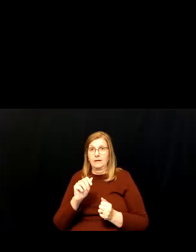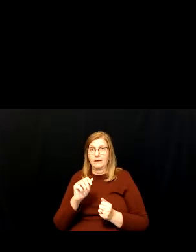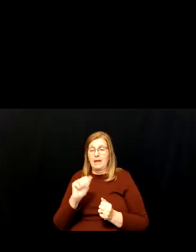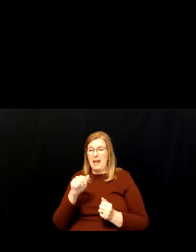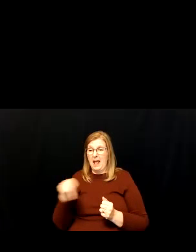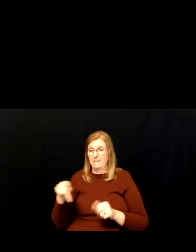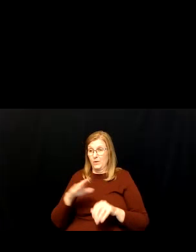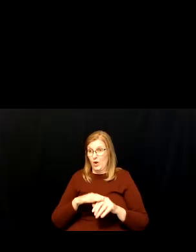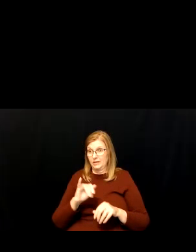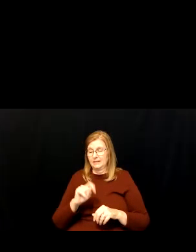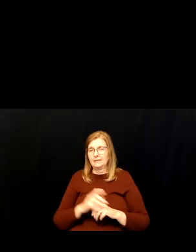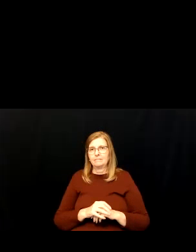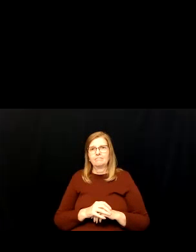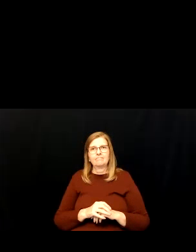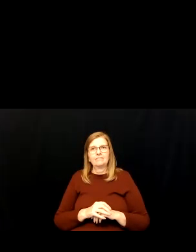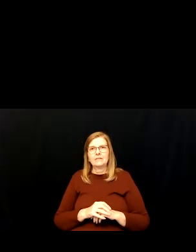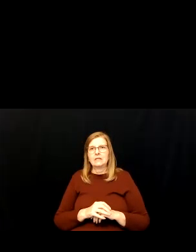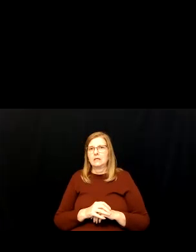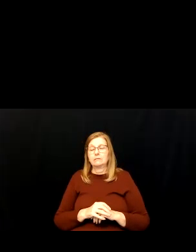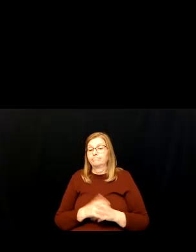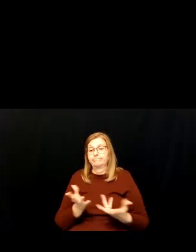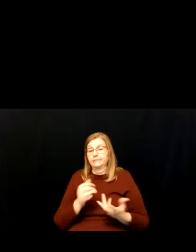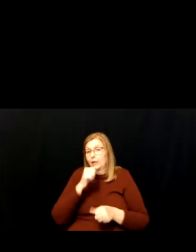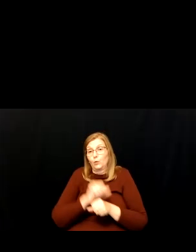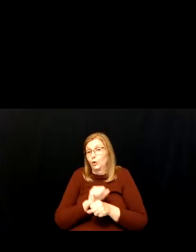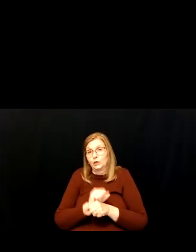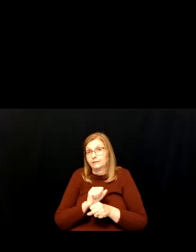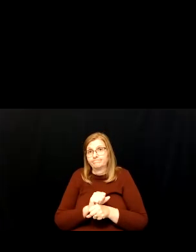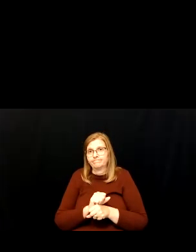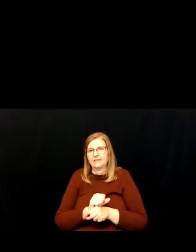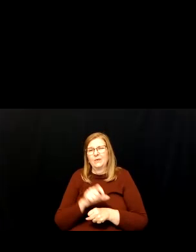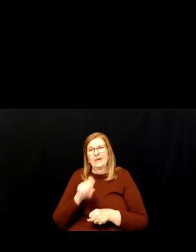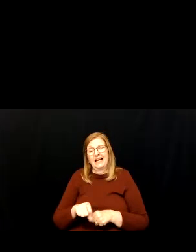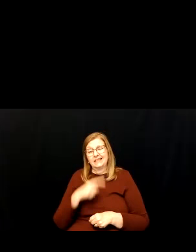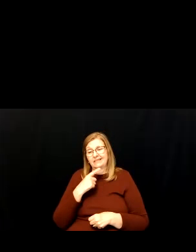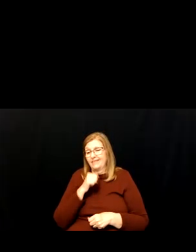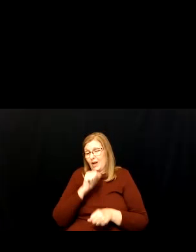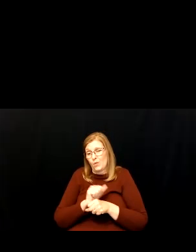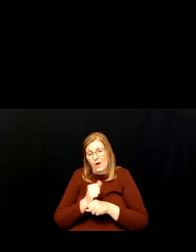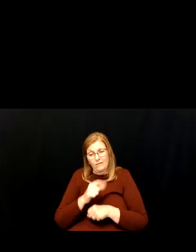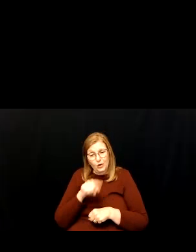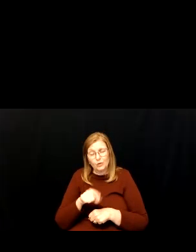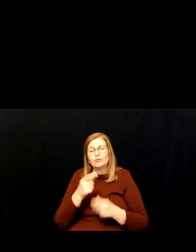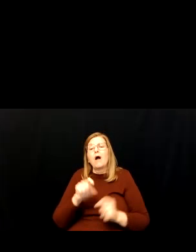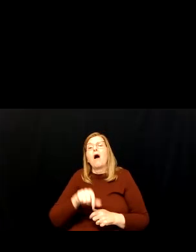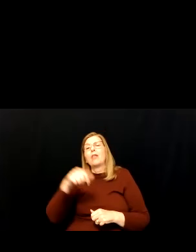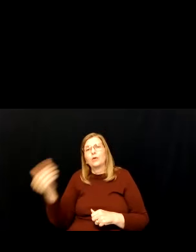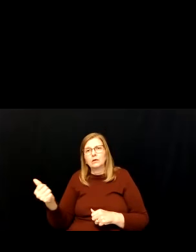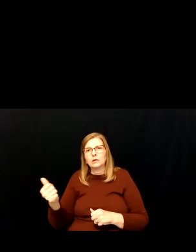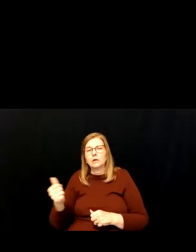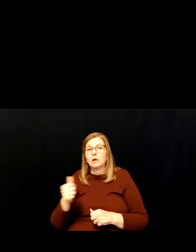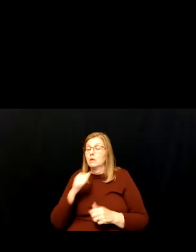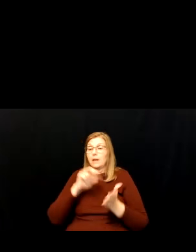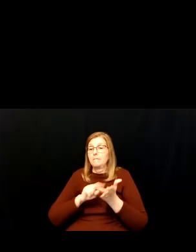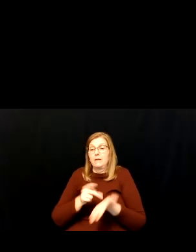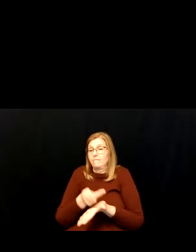on it, and it didn't work. And we had to say it didn't work, we need to try something else. And that didn't mean that it